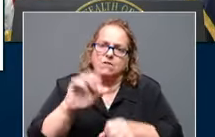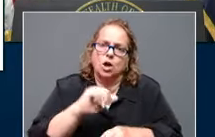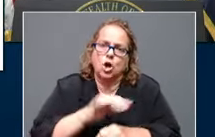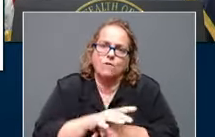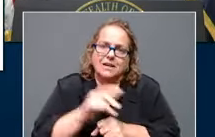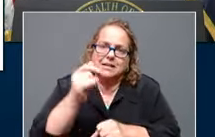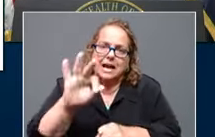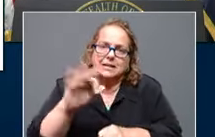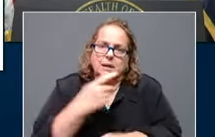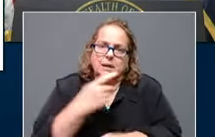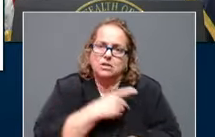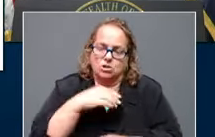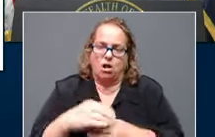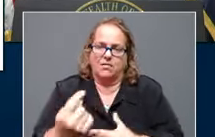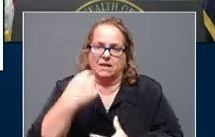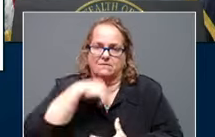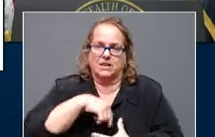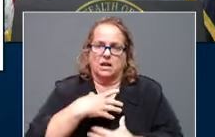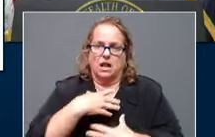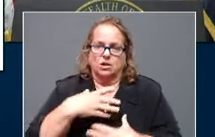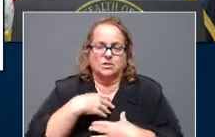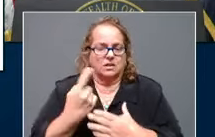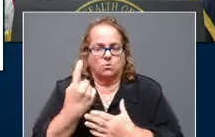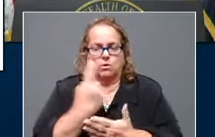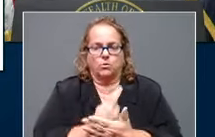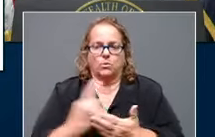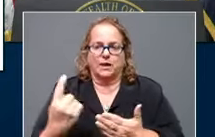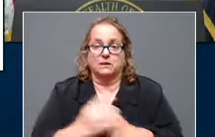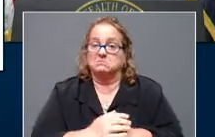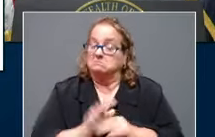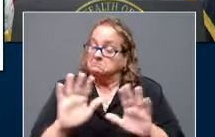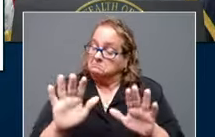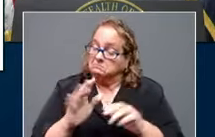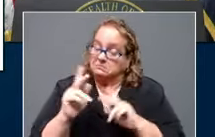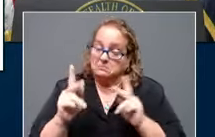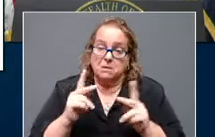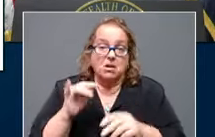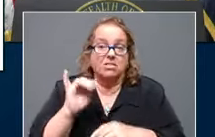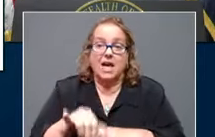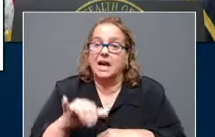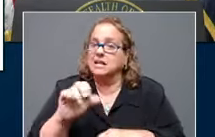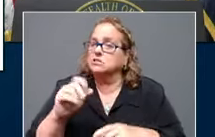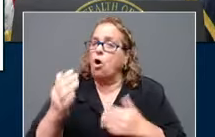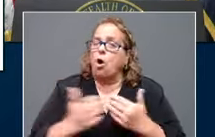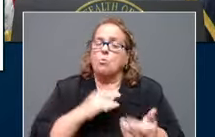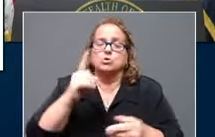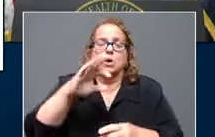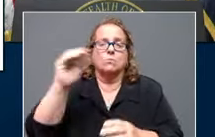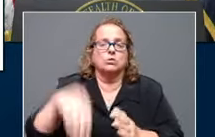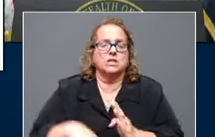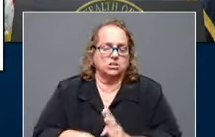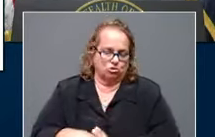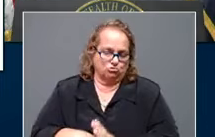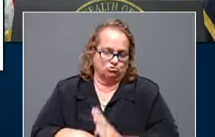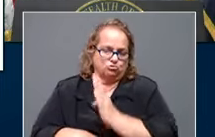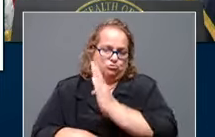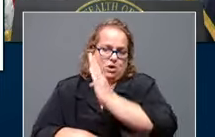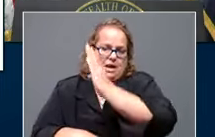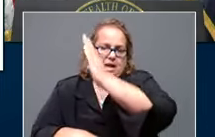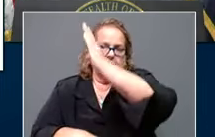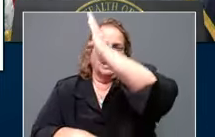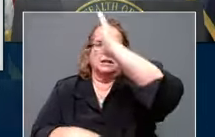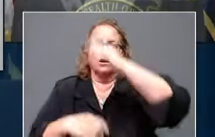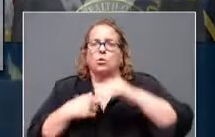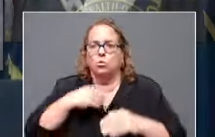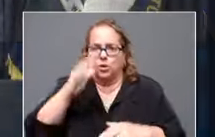of today, 15 hospitals that we are aware of reported that are having staffing shortages. Out of about 96 acute care